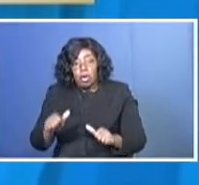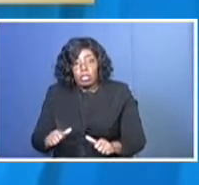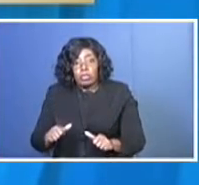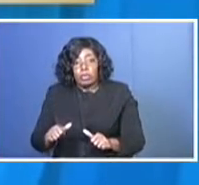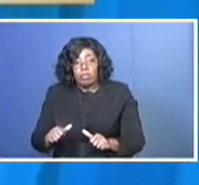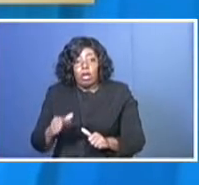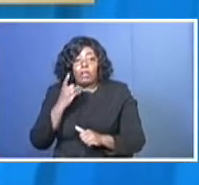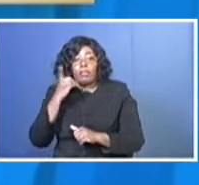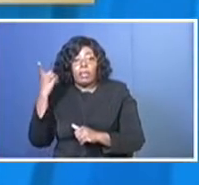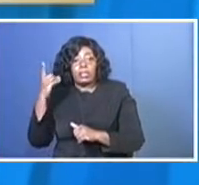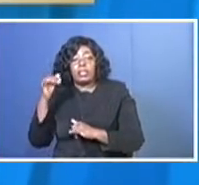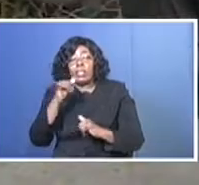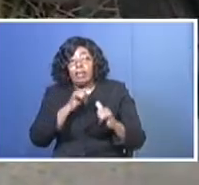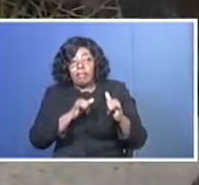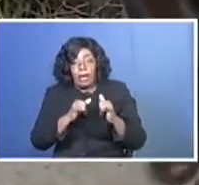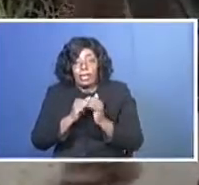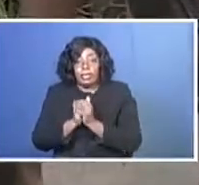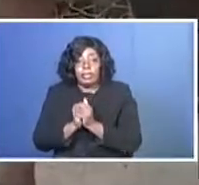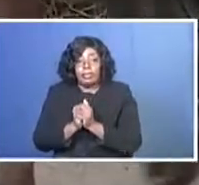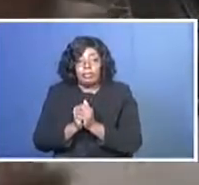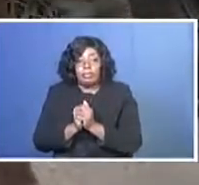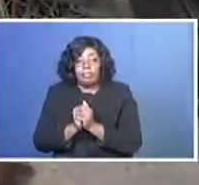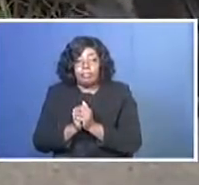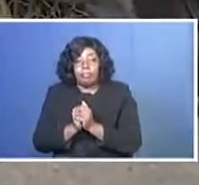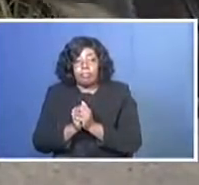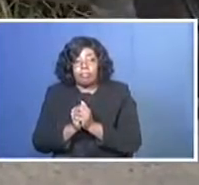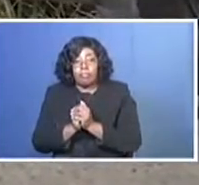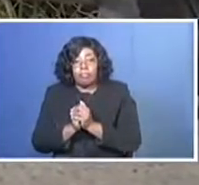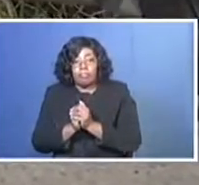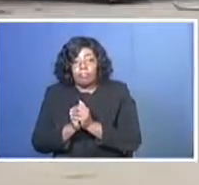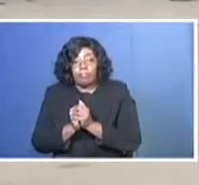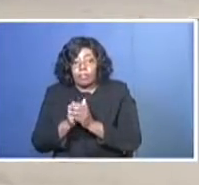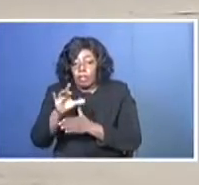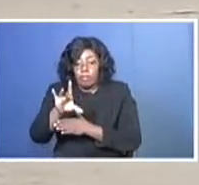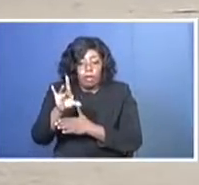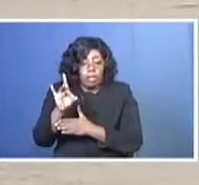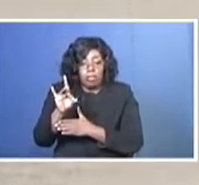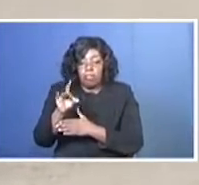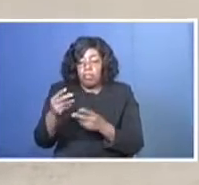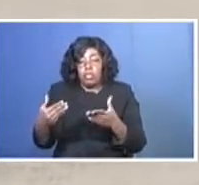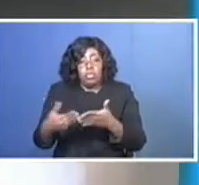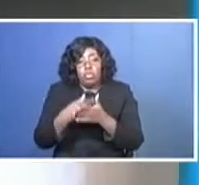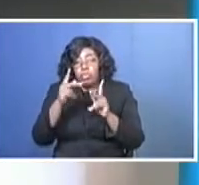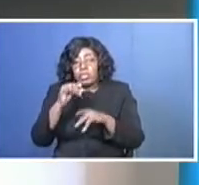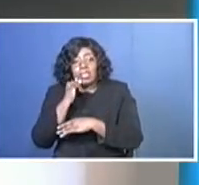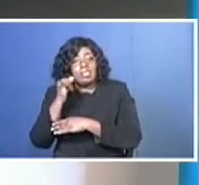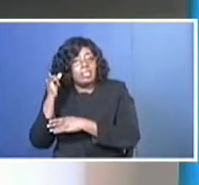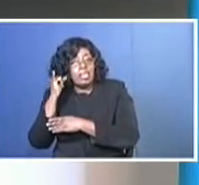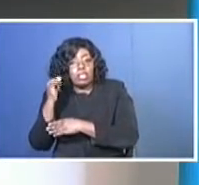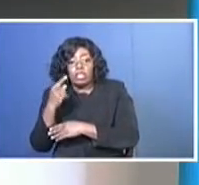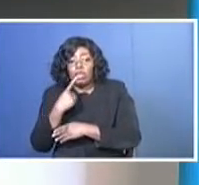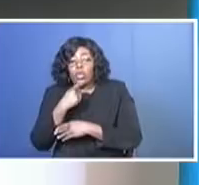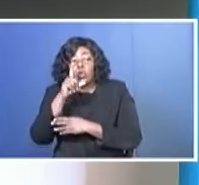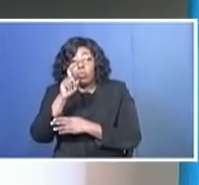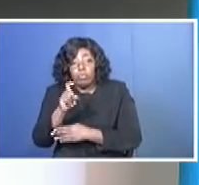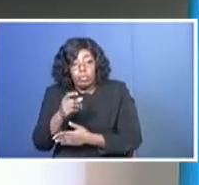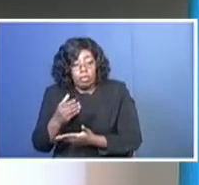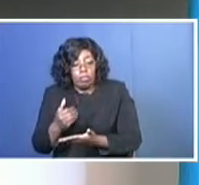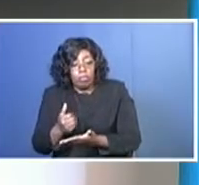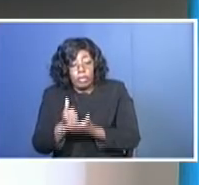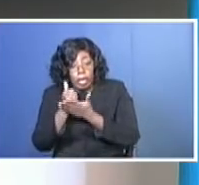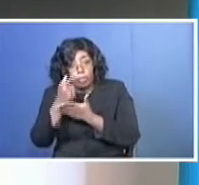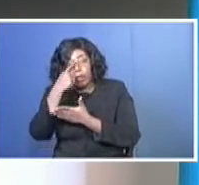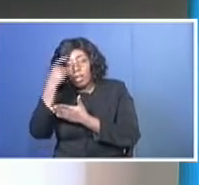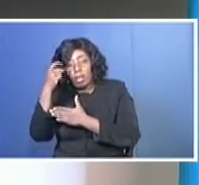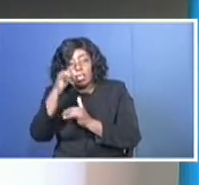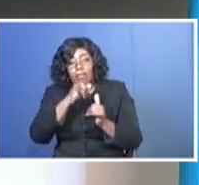of domestic violence. We've uncovered numerous persons yesterday who are seeking help because of